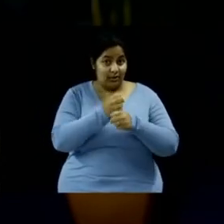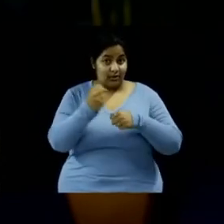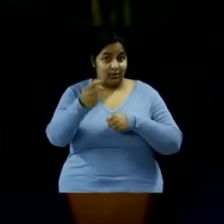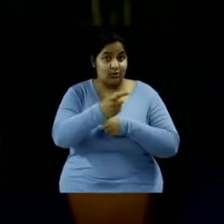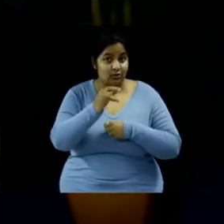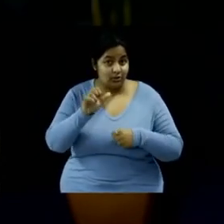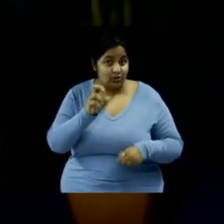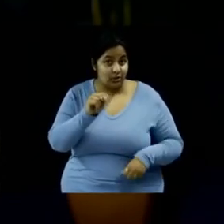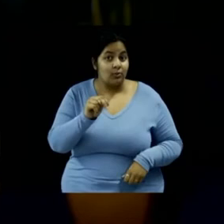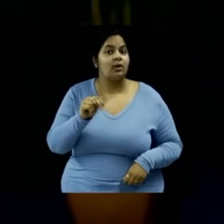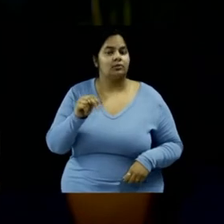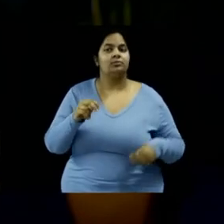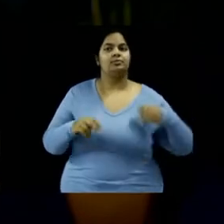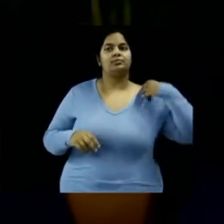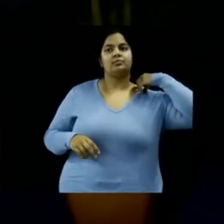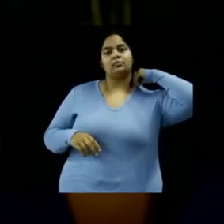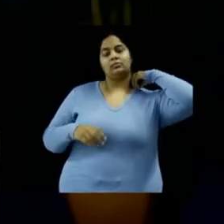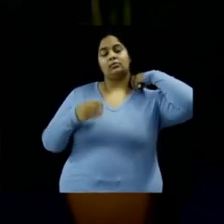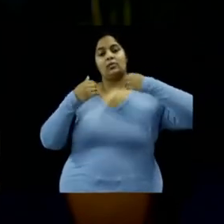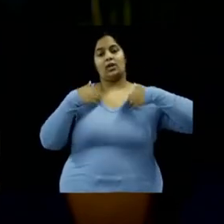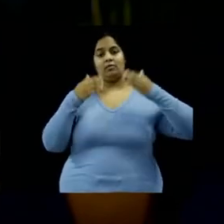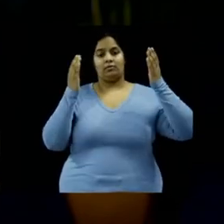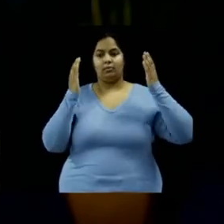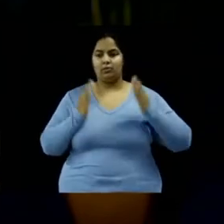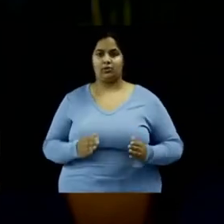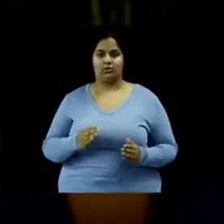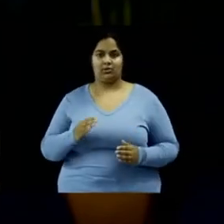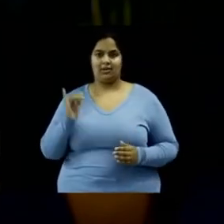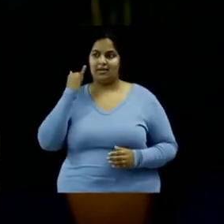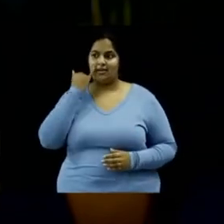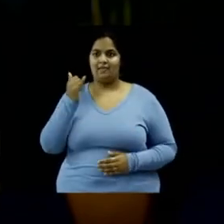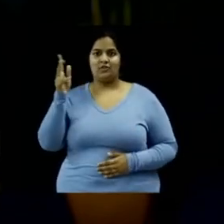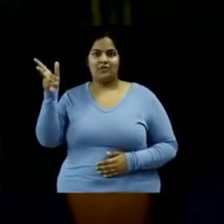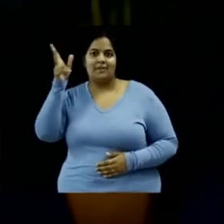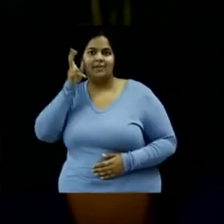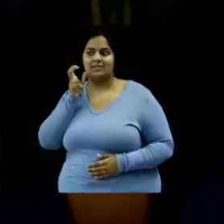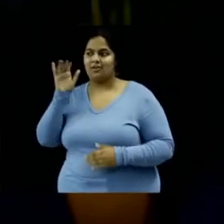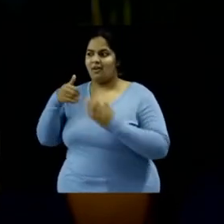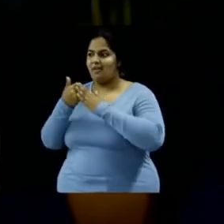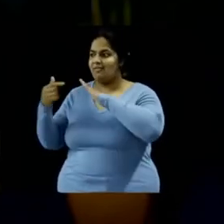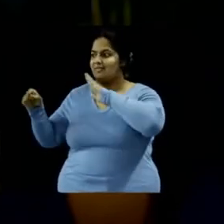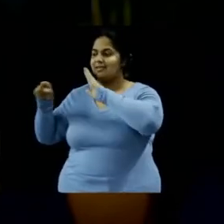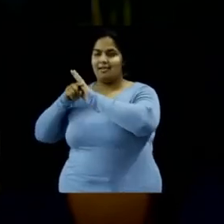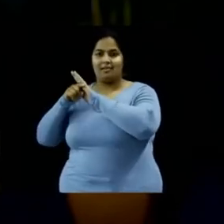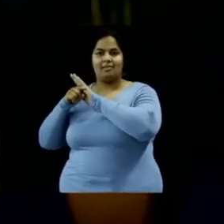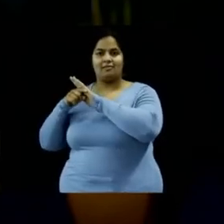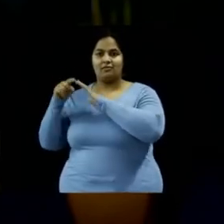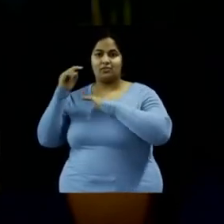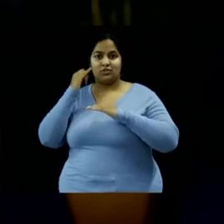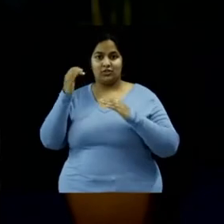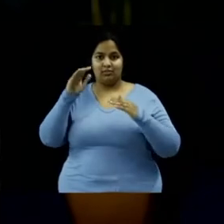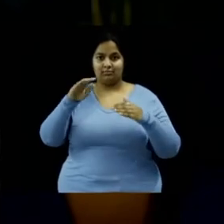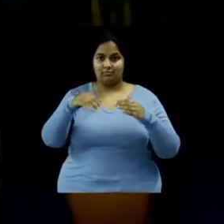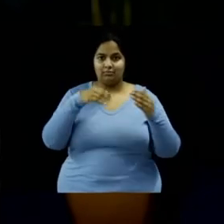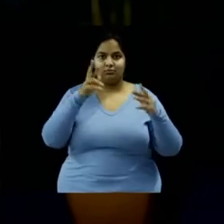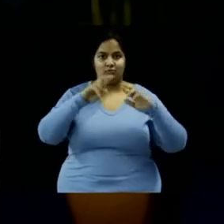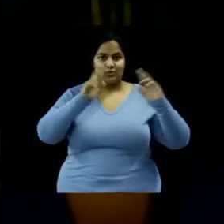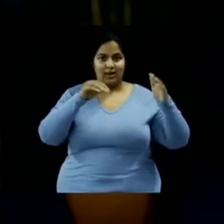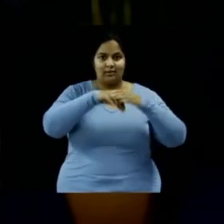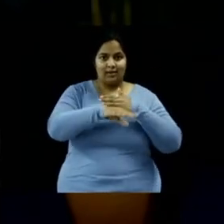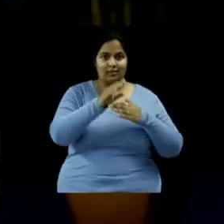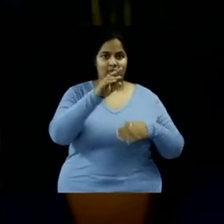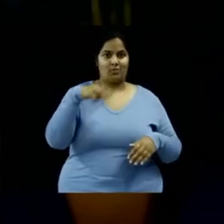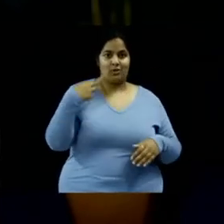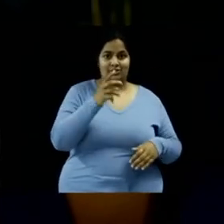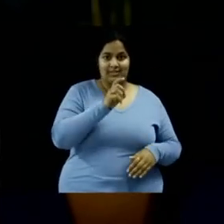year, there's a person who, had she listened to the naysayers, she wouldn't be going to Washington, D.C. She wouldn't be raising her